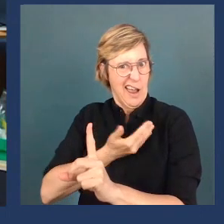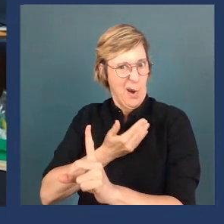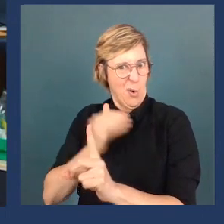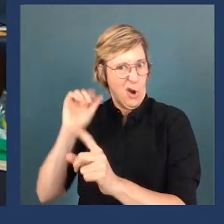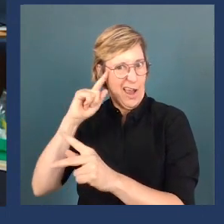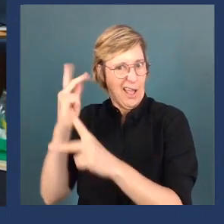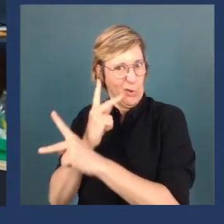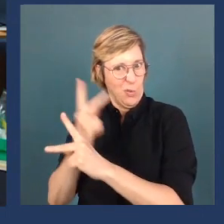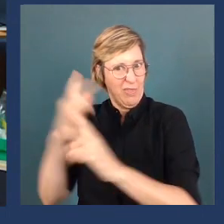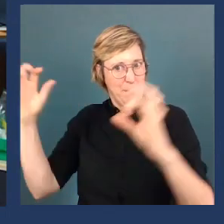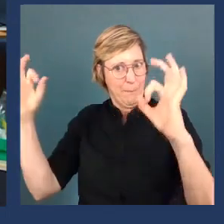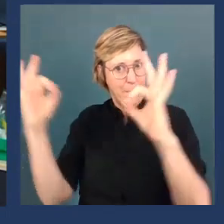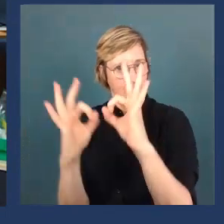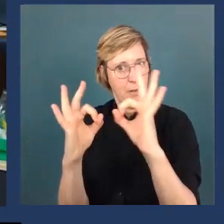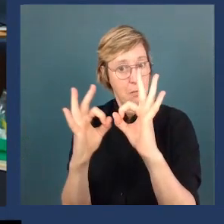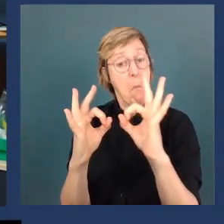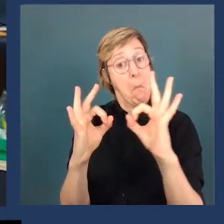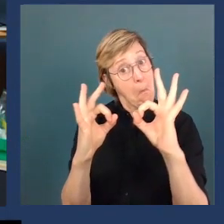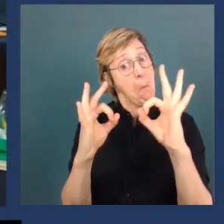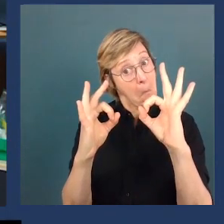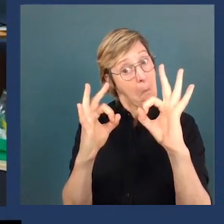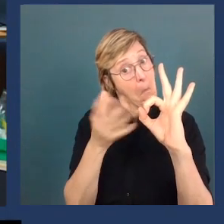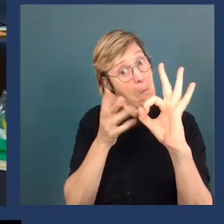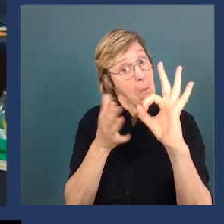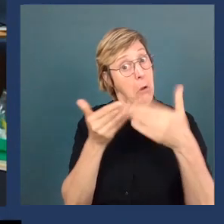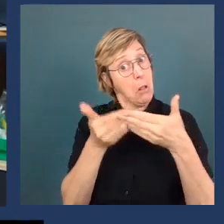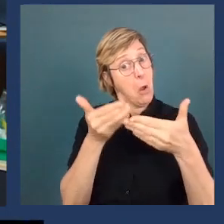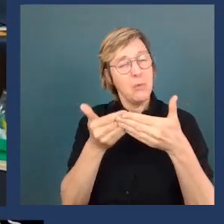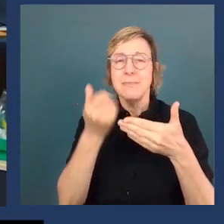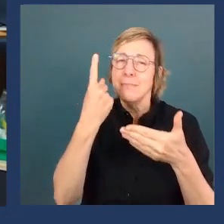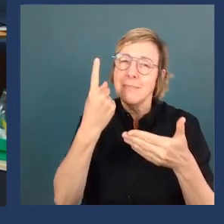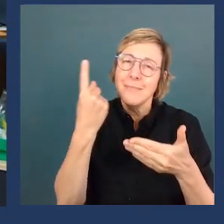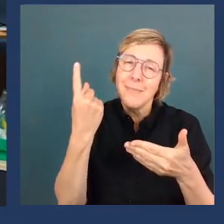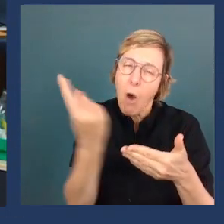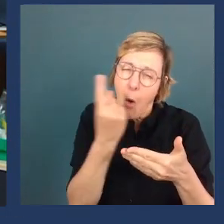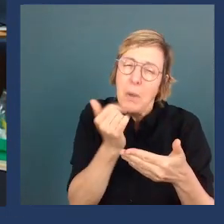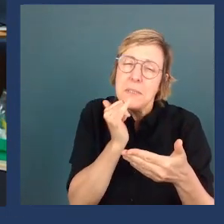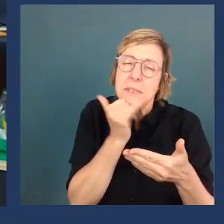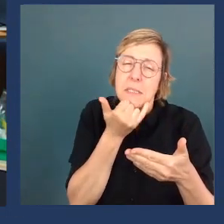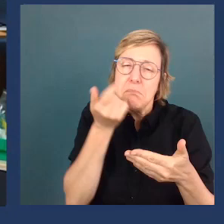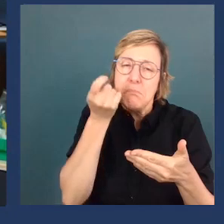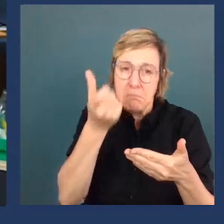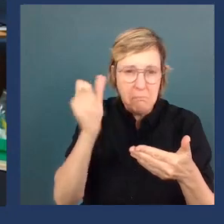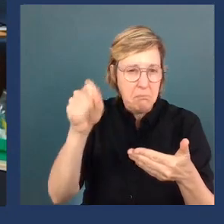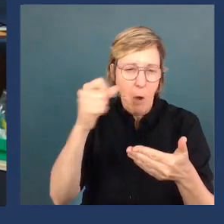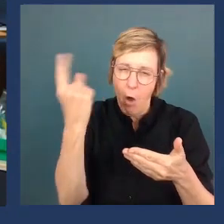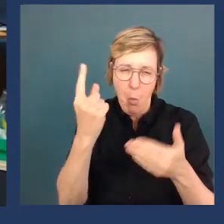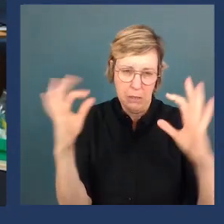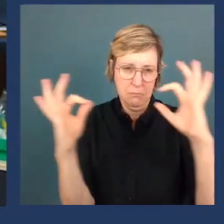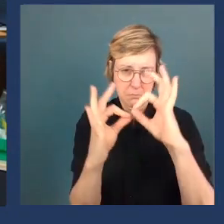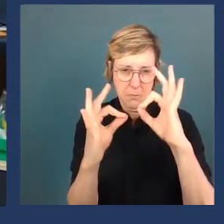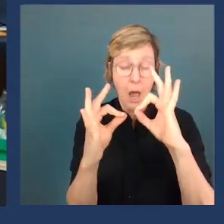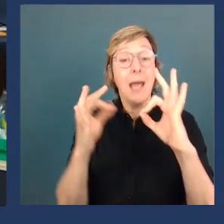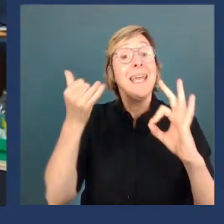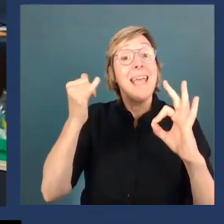he was looking. And you can see it's relatively close. There's always going to be error in these sorts of systems. The yellow circle